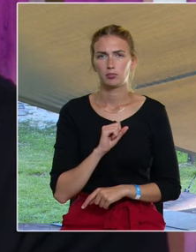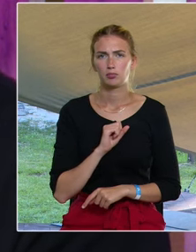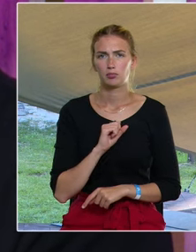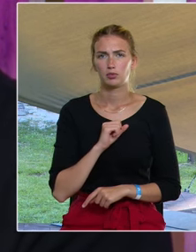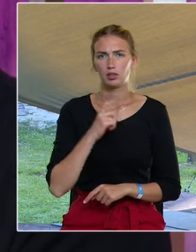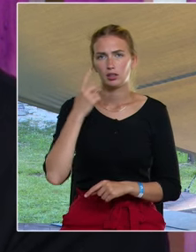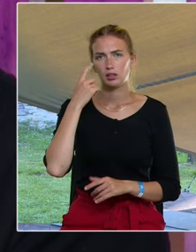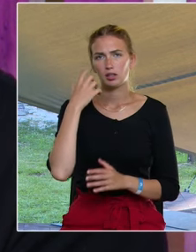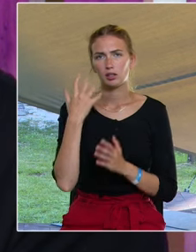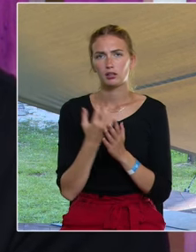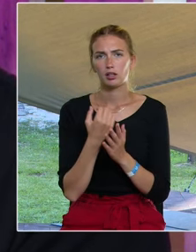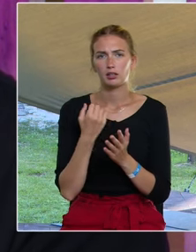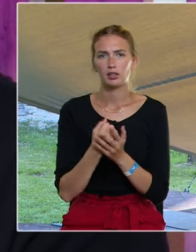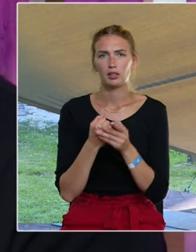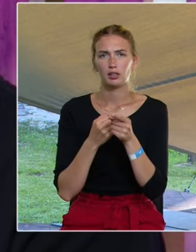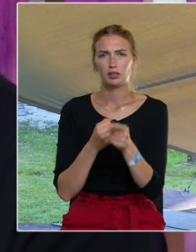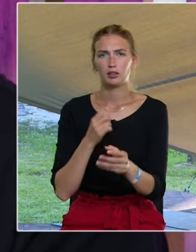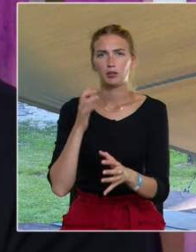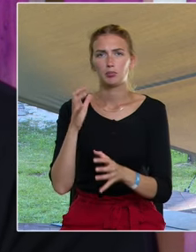is institutional